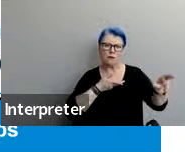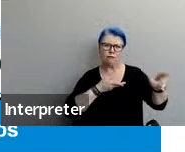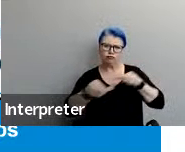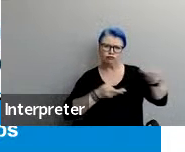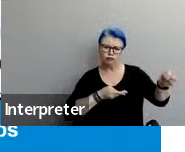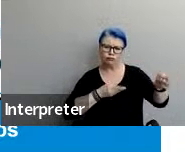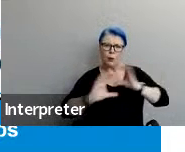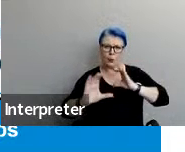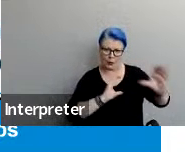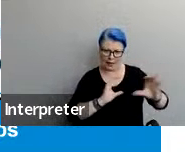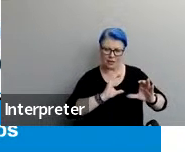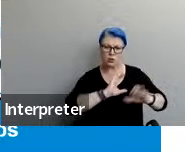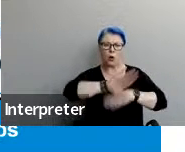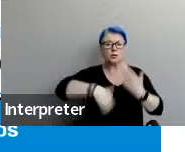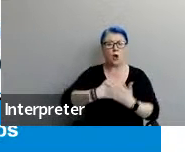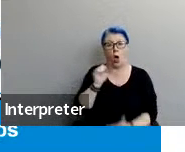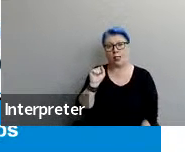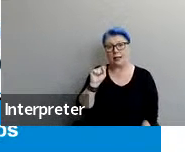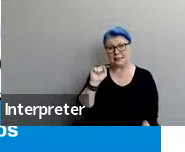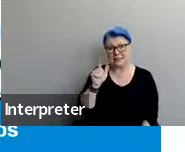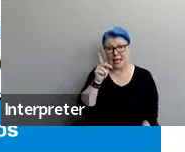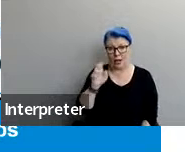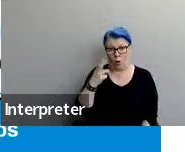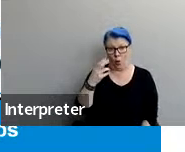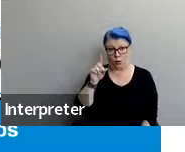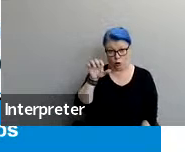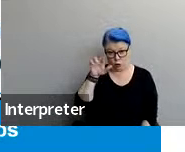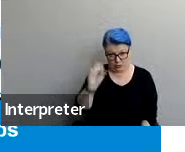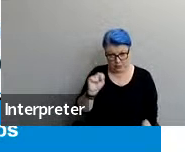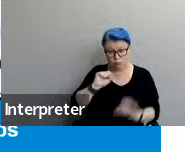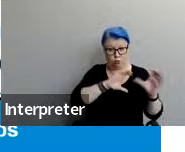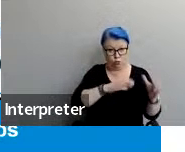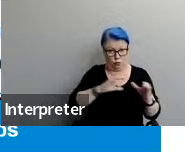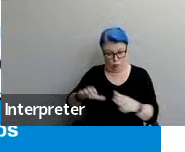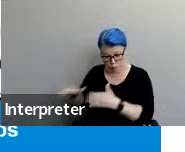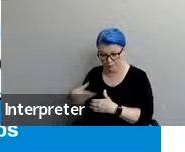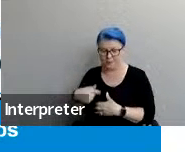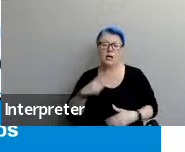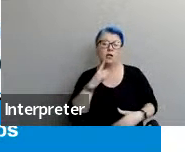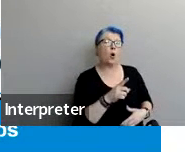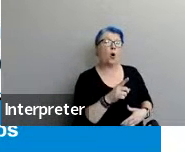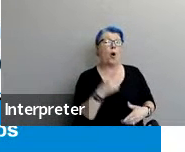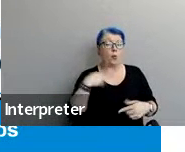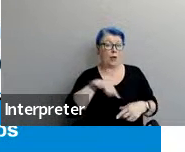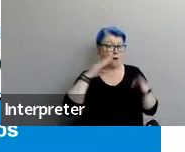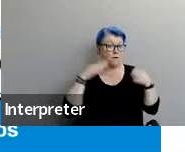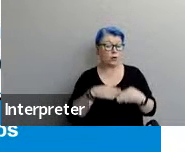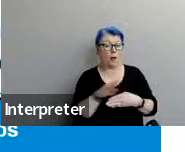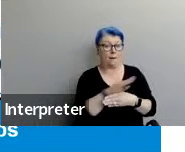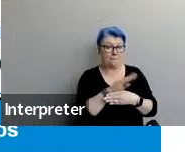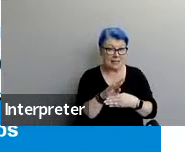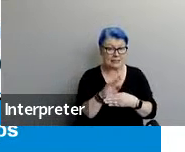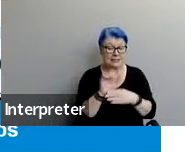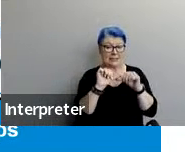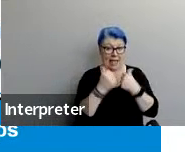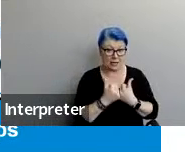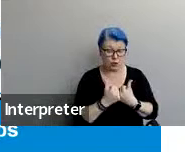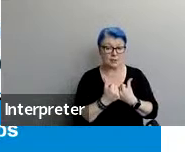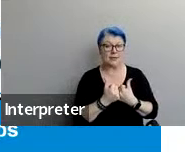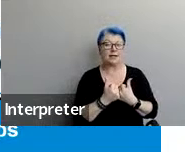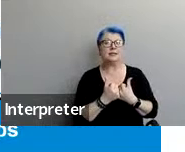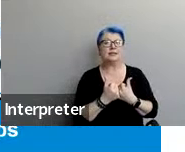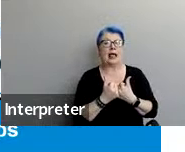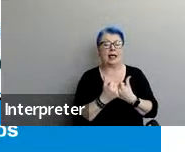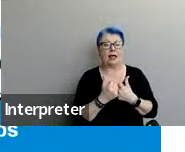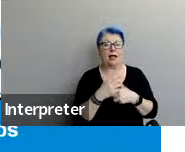across all our stakeholder groups. So 3.1 is really thinking about our businesses, our agencies, and our community stakeholders.